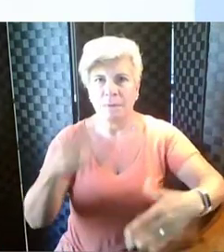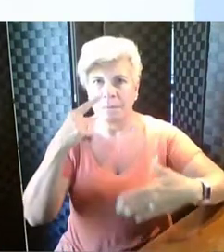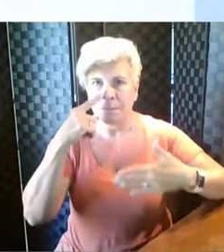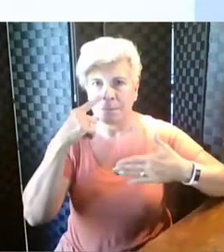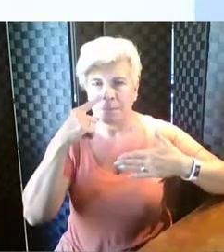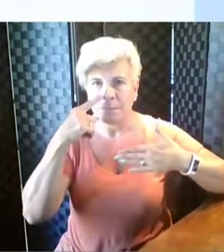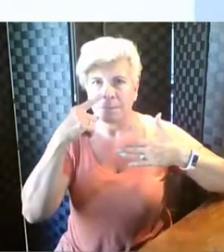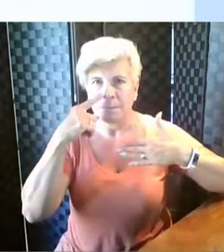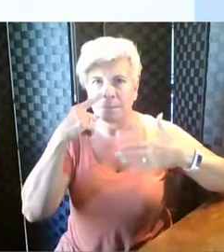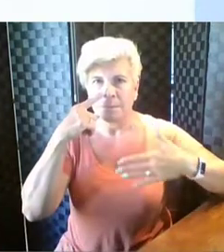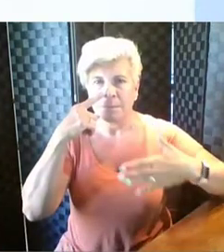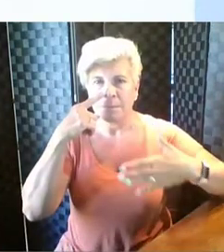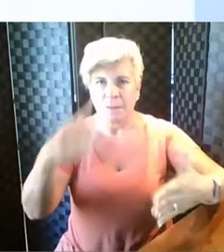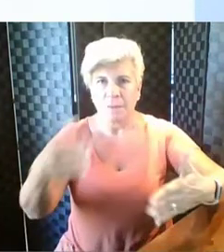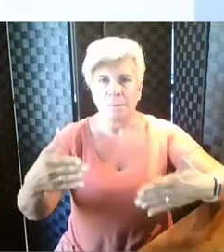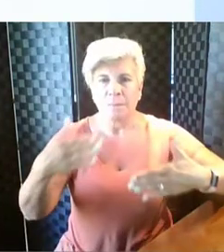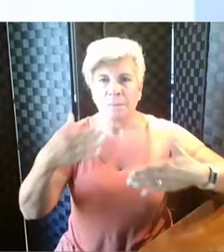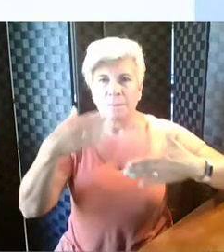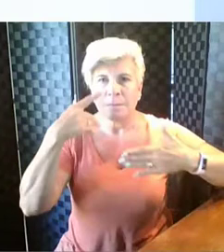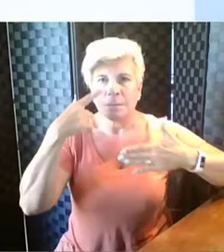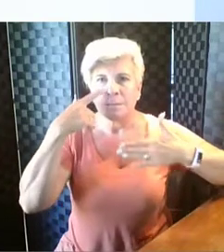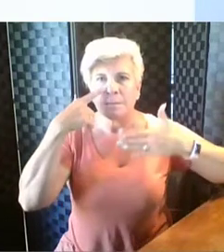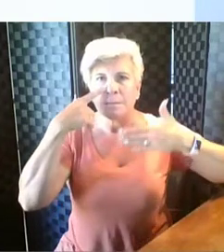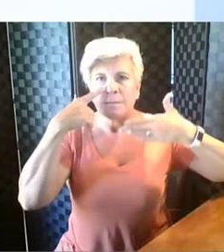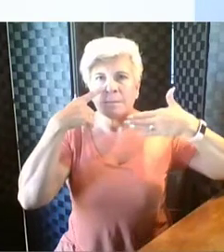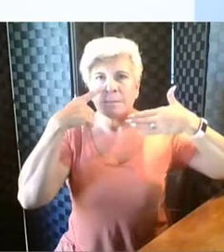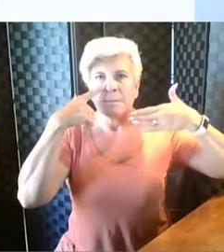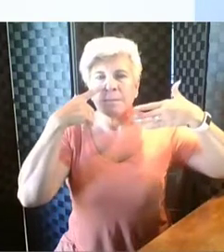Last time. Here we go. Make it your best. Big deep breath.